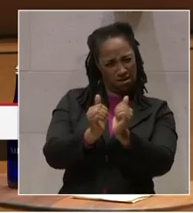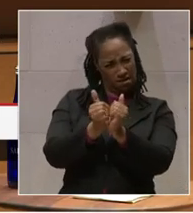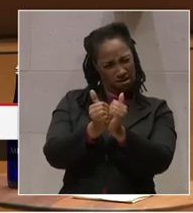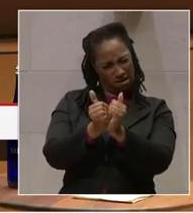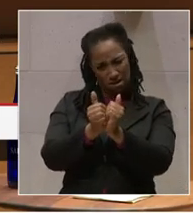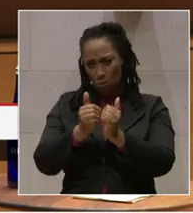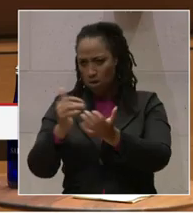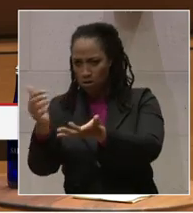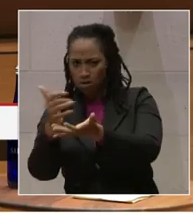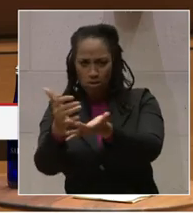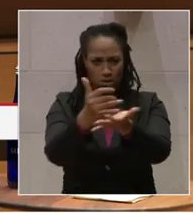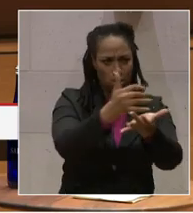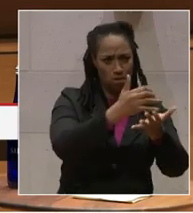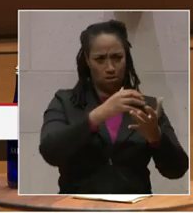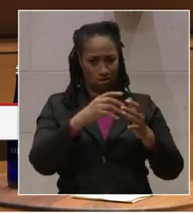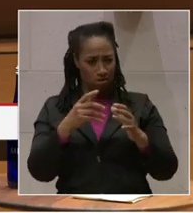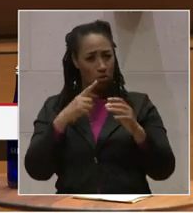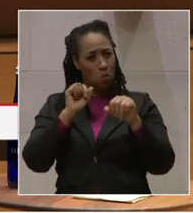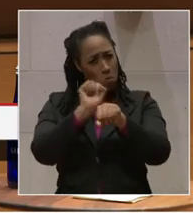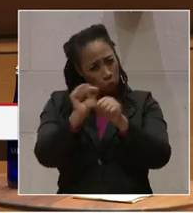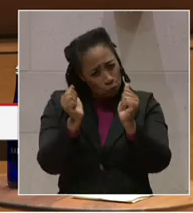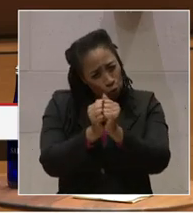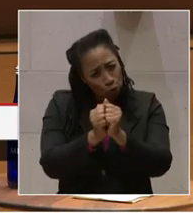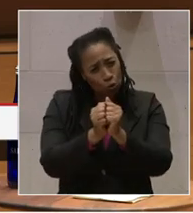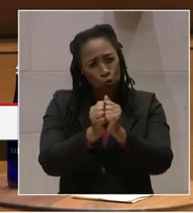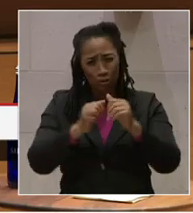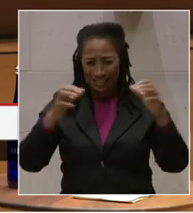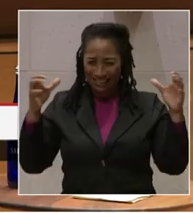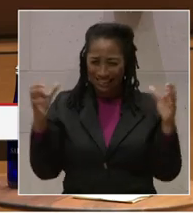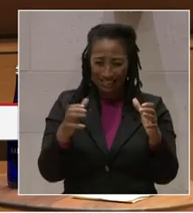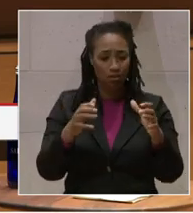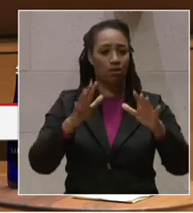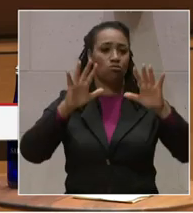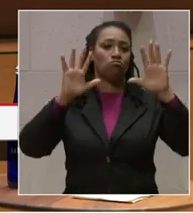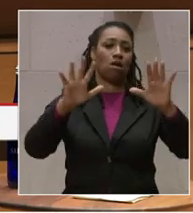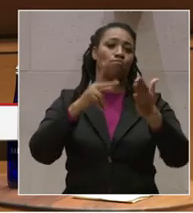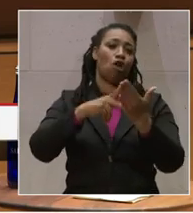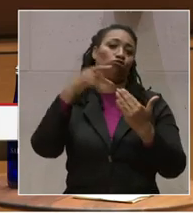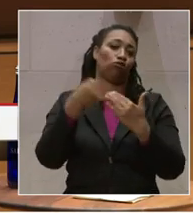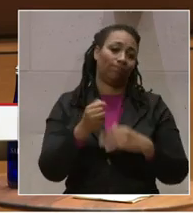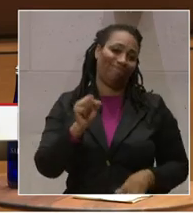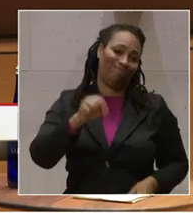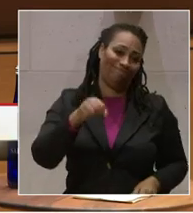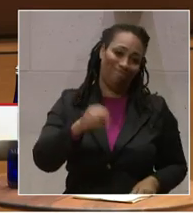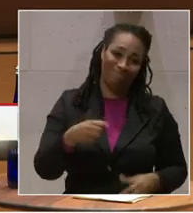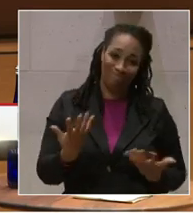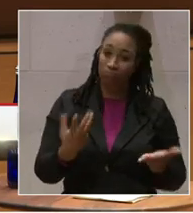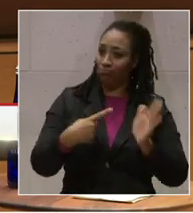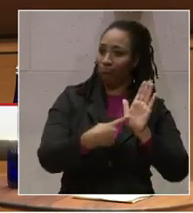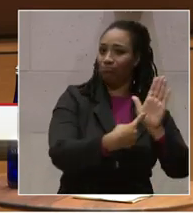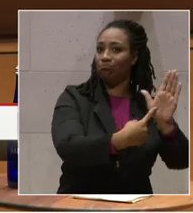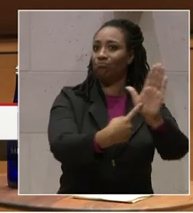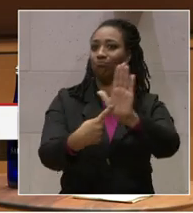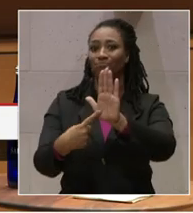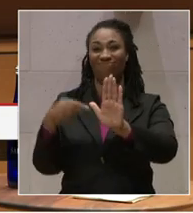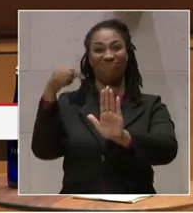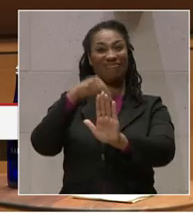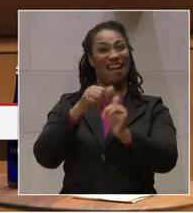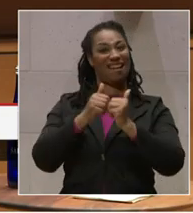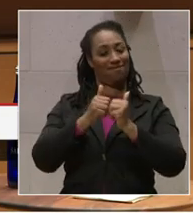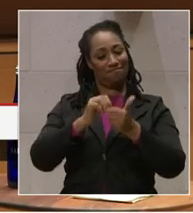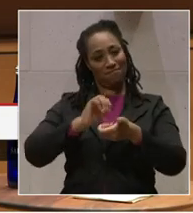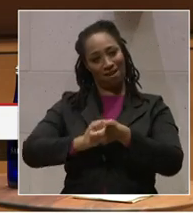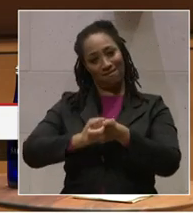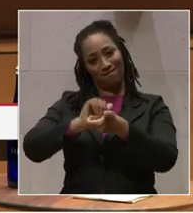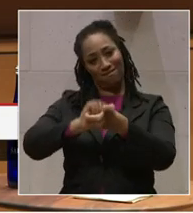together a great project. This is the amount of affordability we want you to invest in. That worked exactly the right